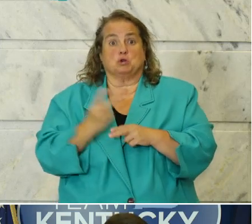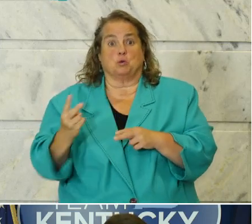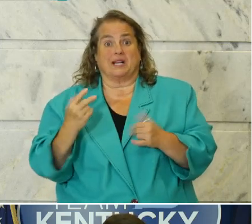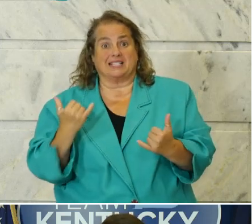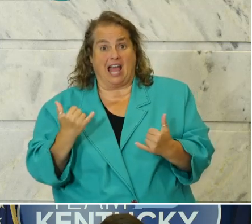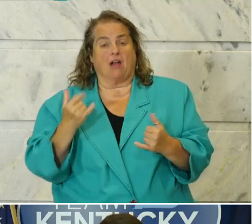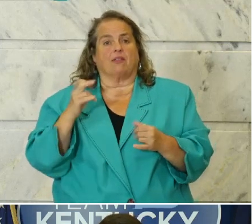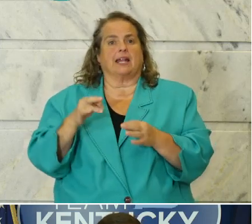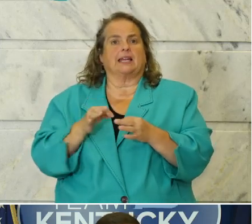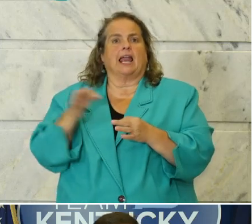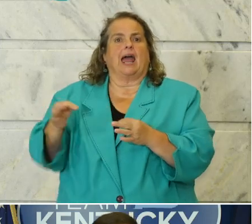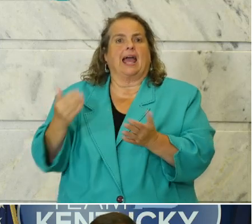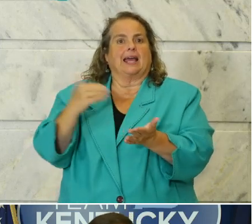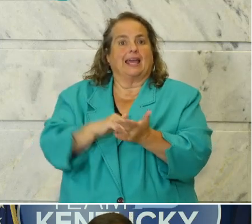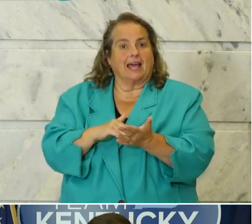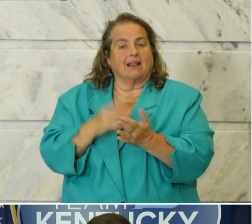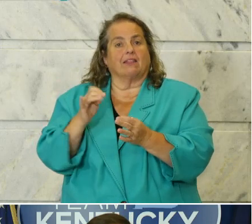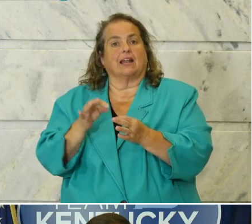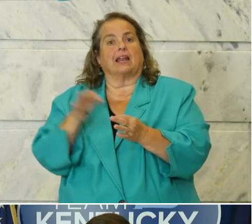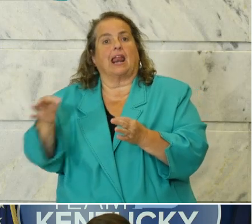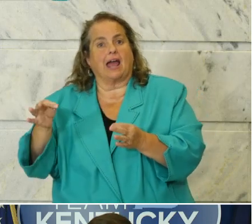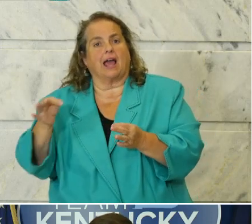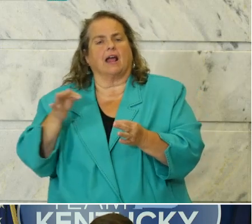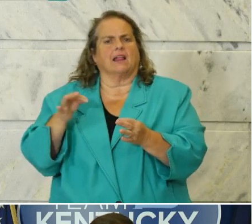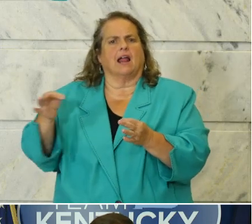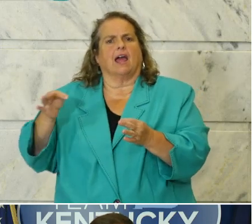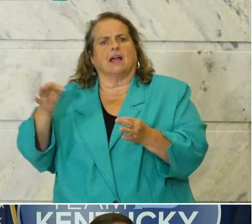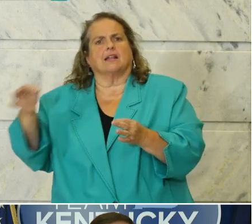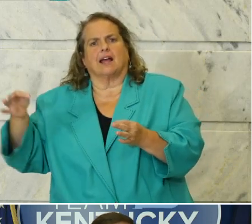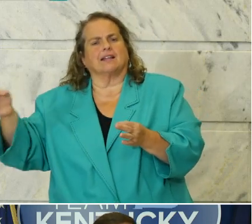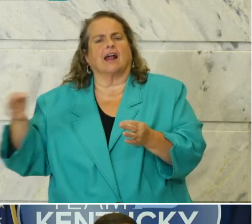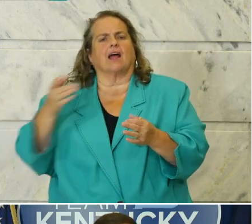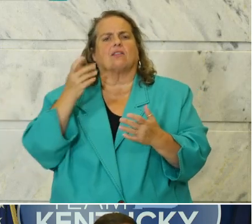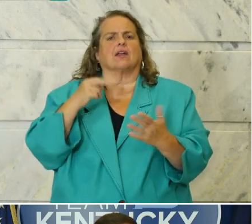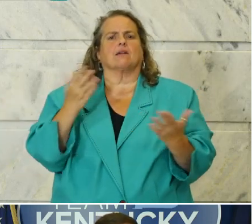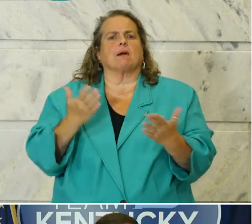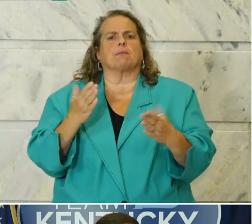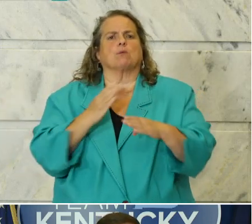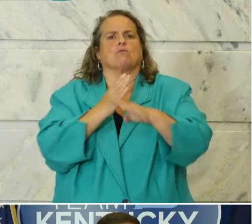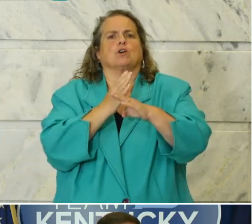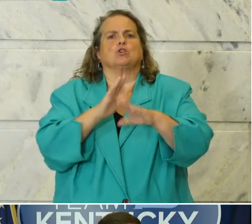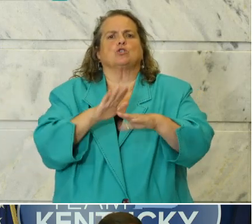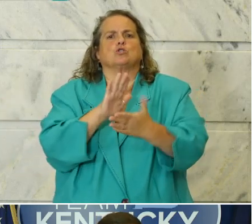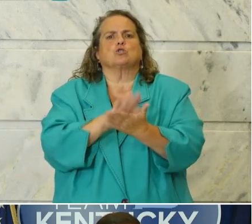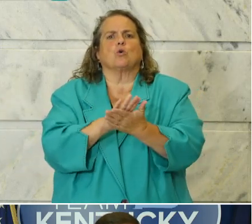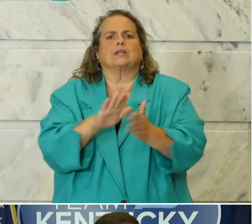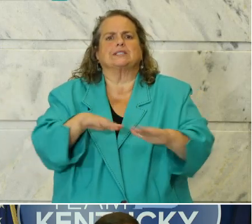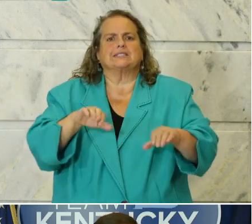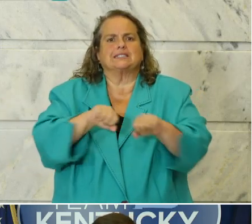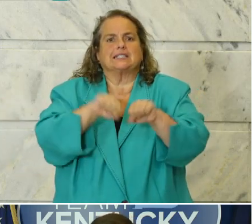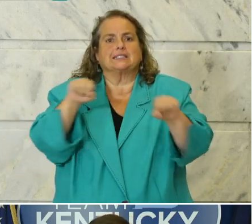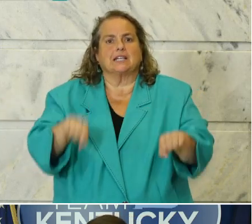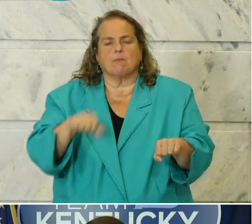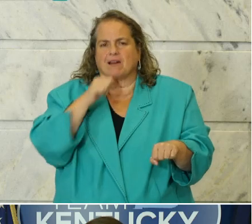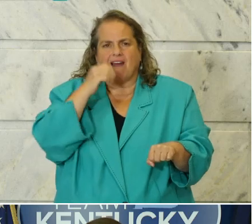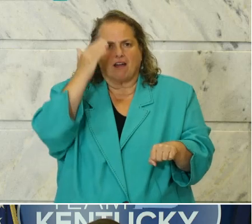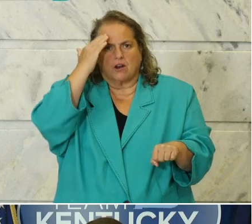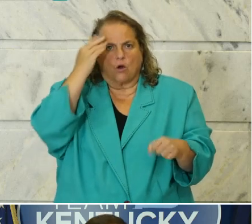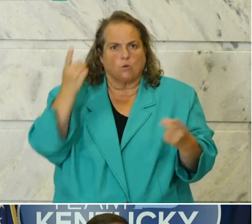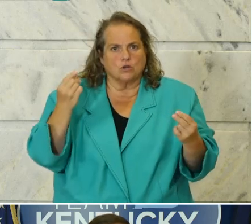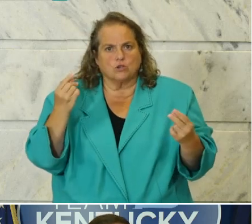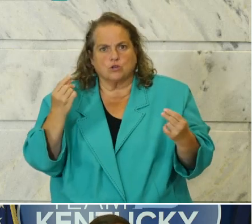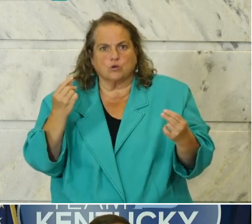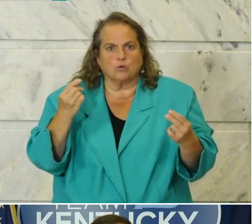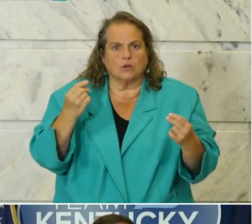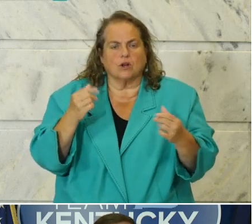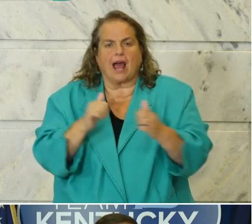2 weeks from then and delay it 2 weeks from then, and potentially prevent school systems from taking some steps that they can to do the